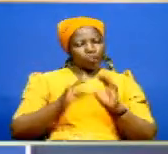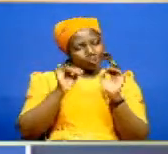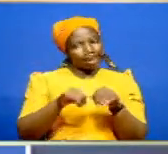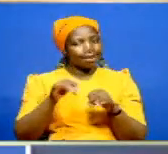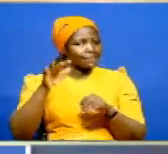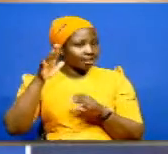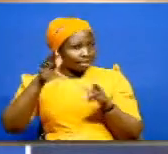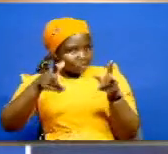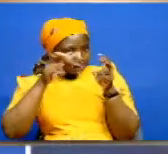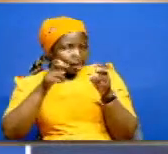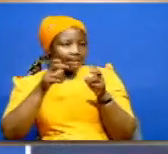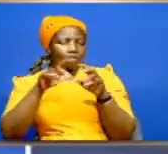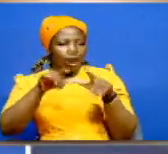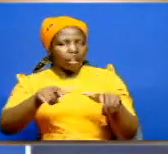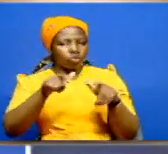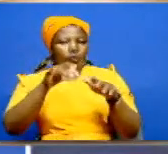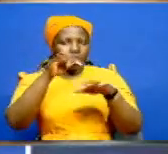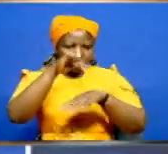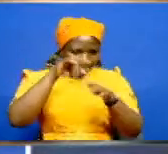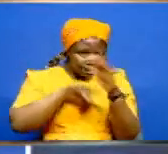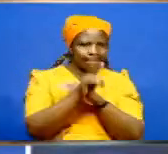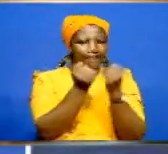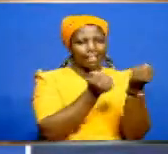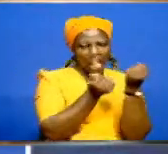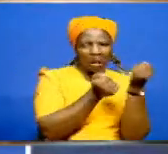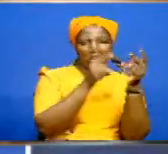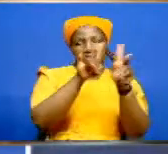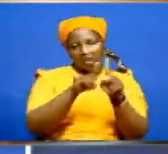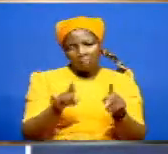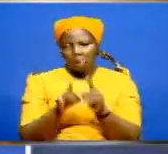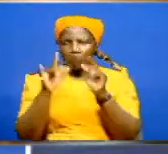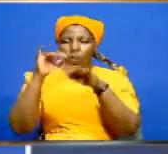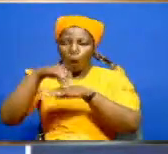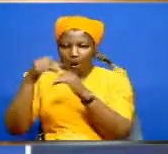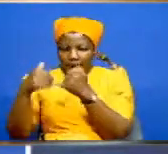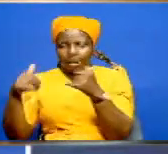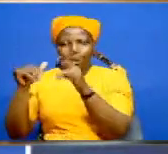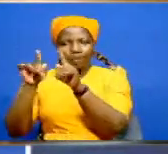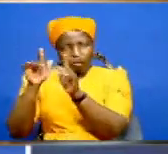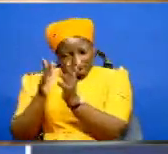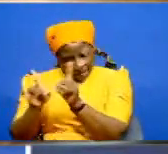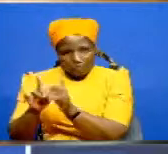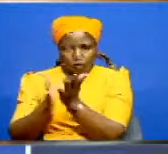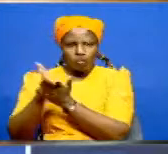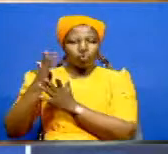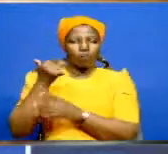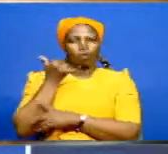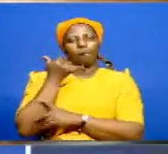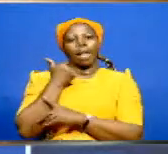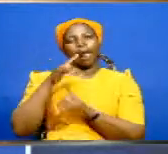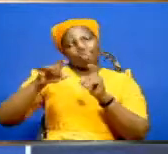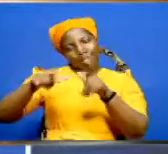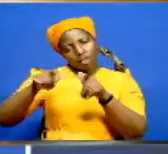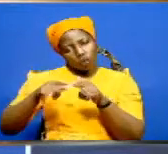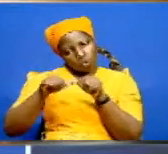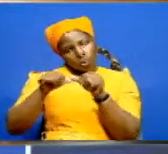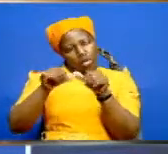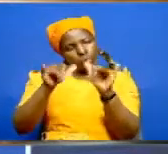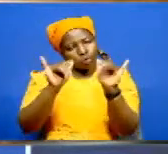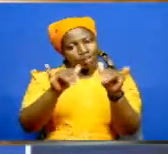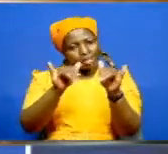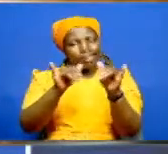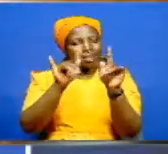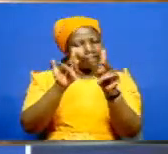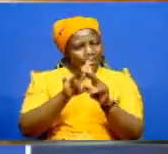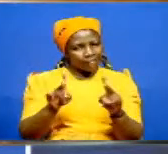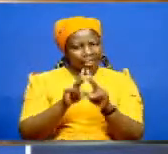car, online and on mobile phones. Radio still will be there and will still play a very pivotal role in